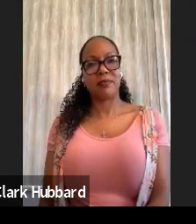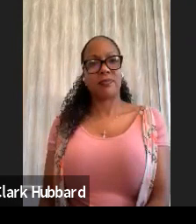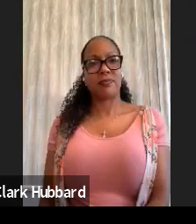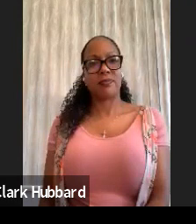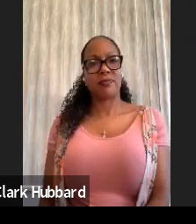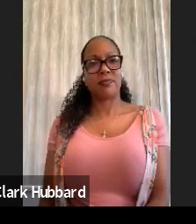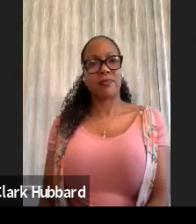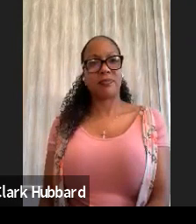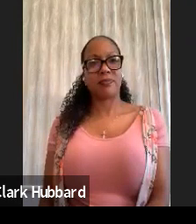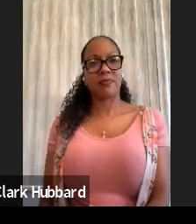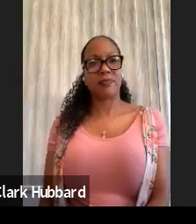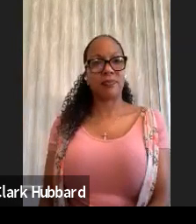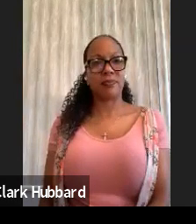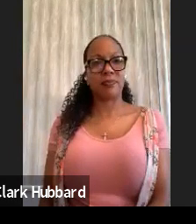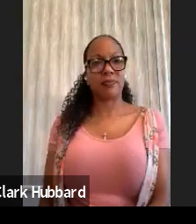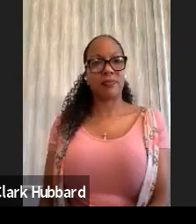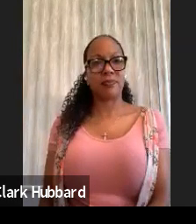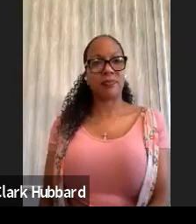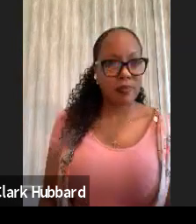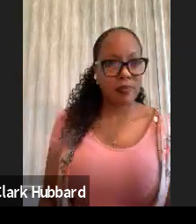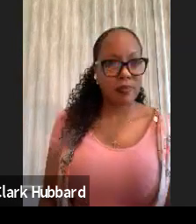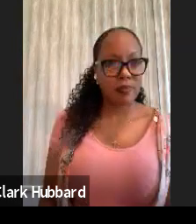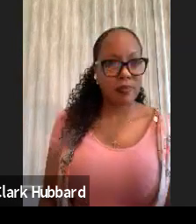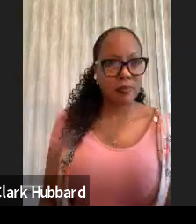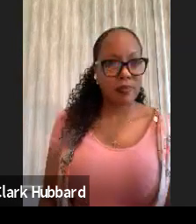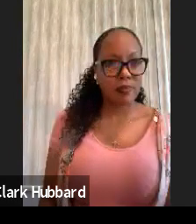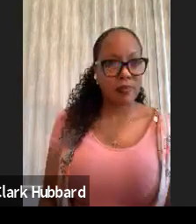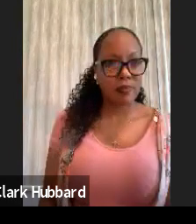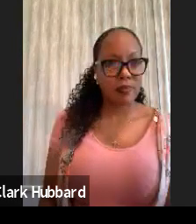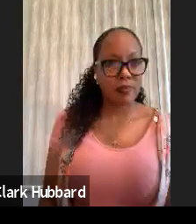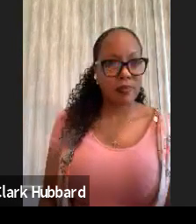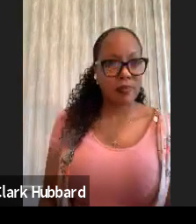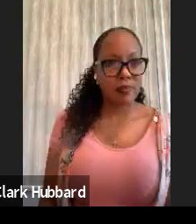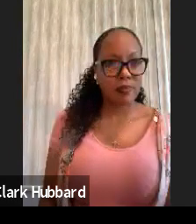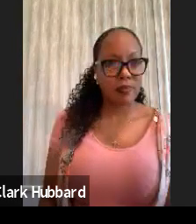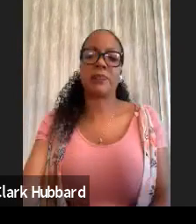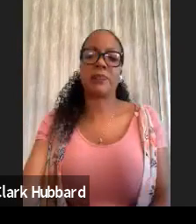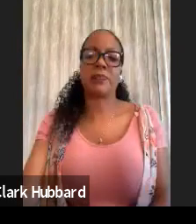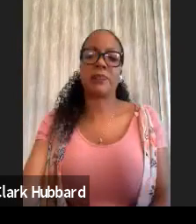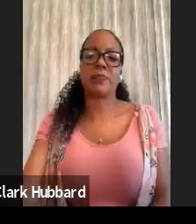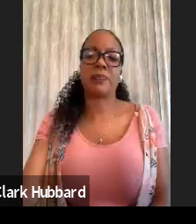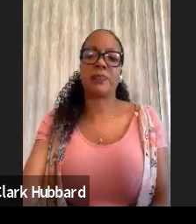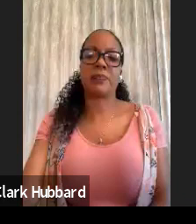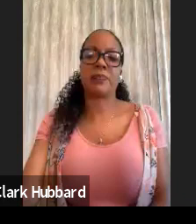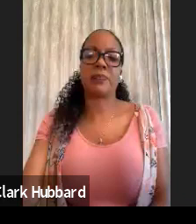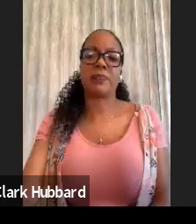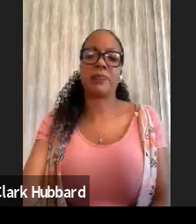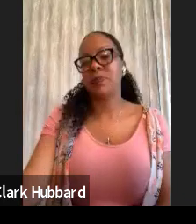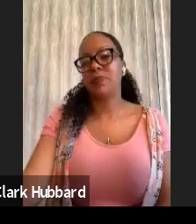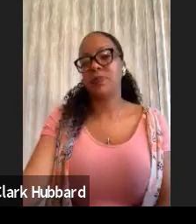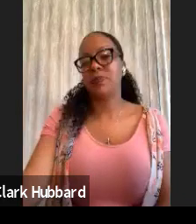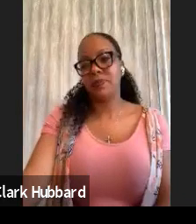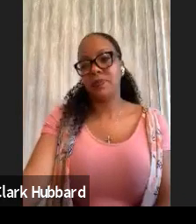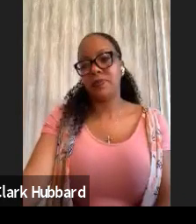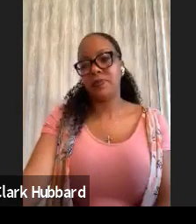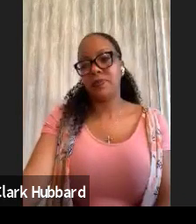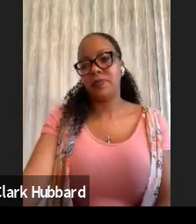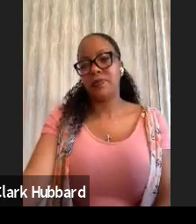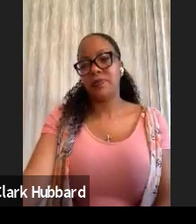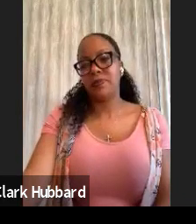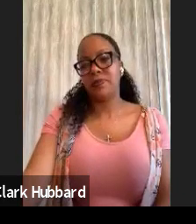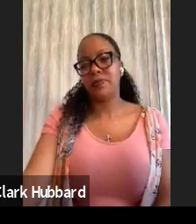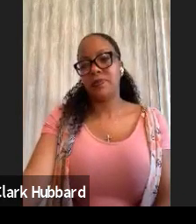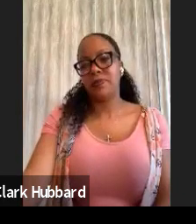Here. Okay. I am here. Thank you guys for having me this evening. I'm not for sure of what's going on with the video screen.